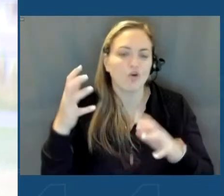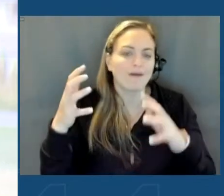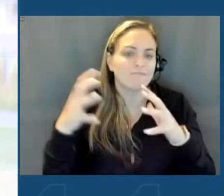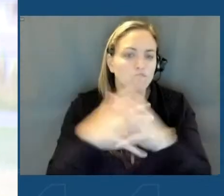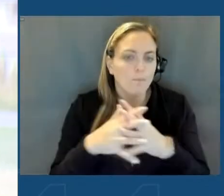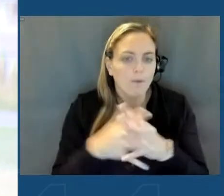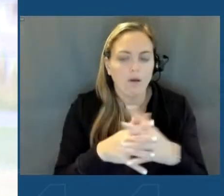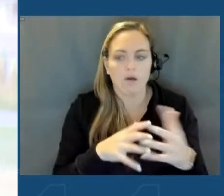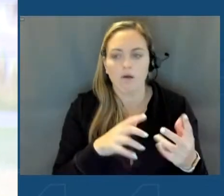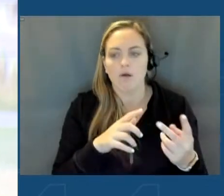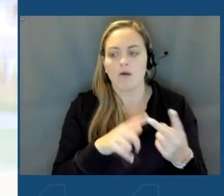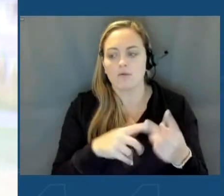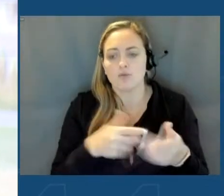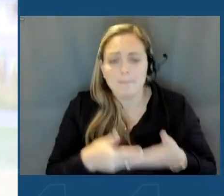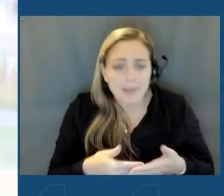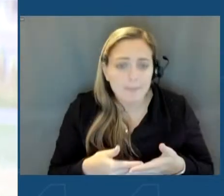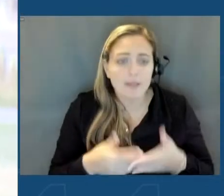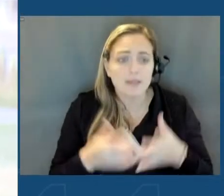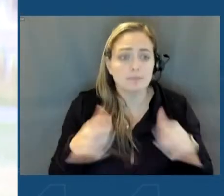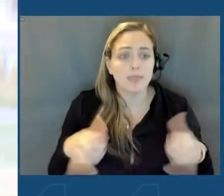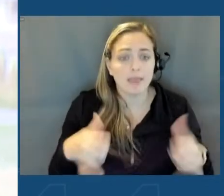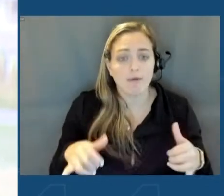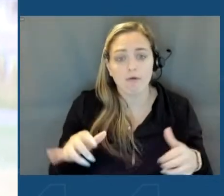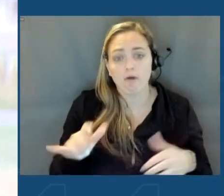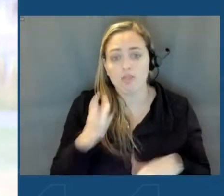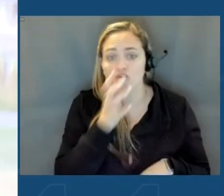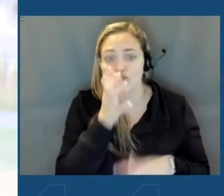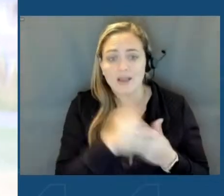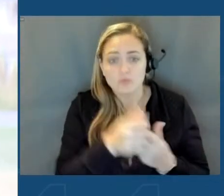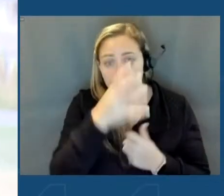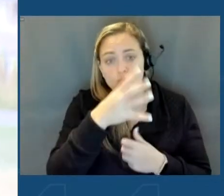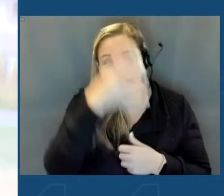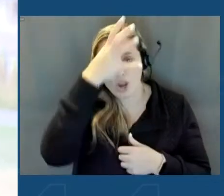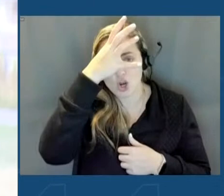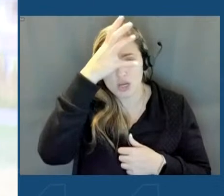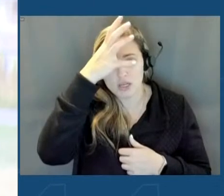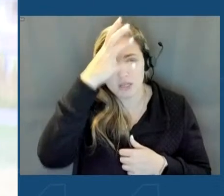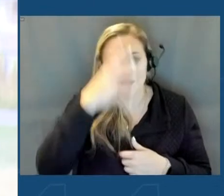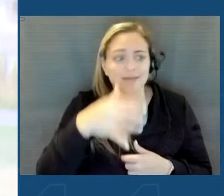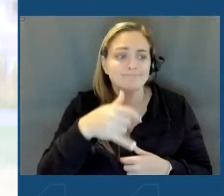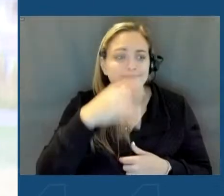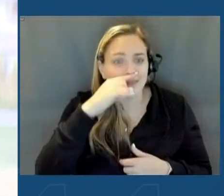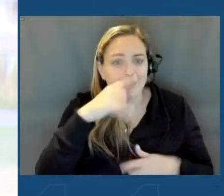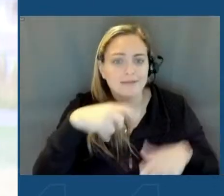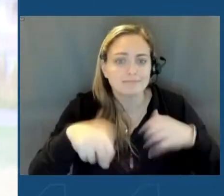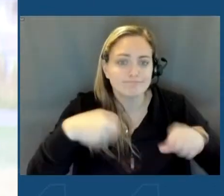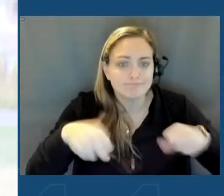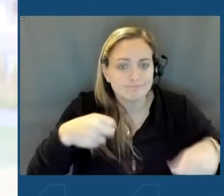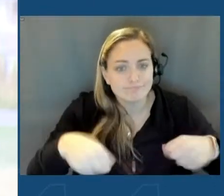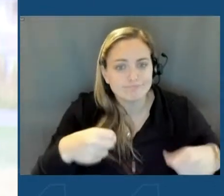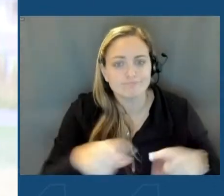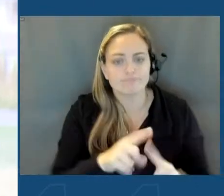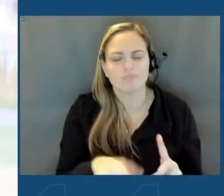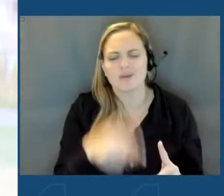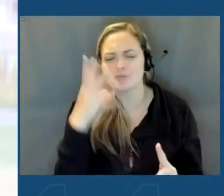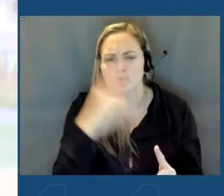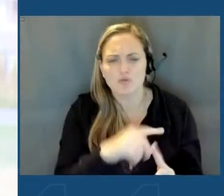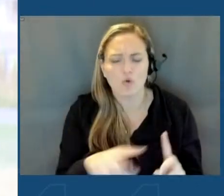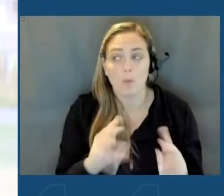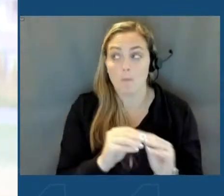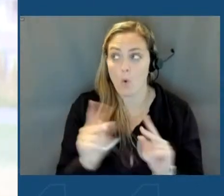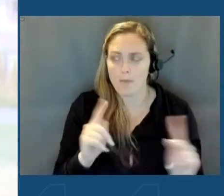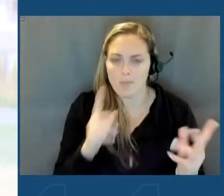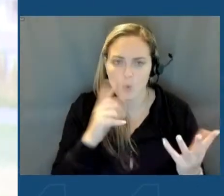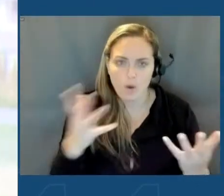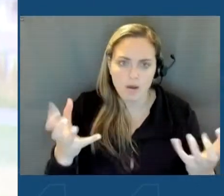footballs, and babies and playing on the grass with their parents, and kids just riding their bikes. It's beautiful, but I can imagine even more people want to